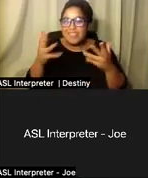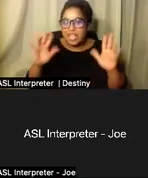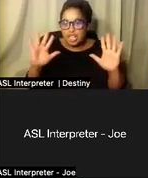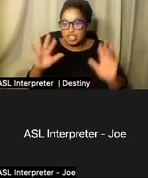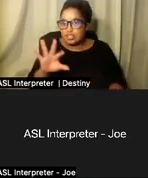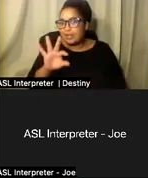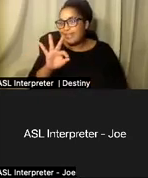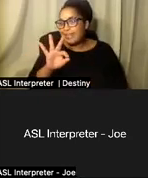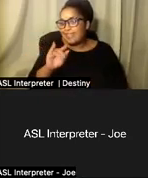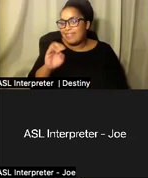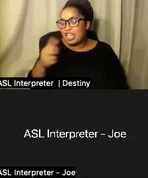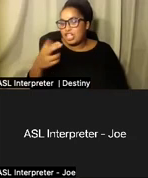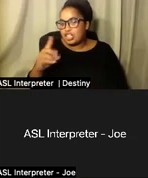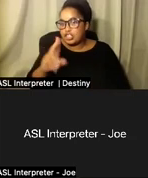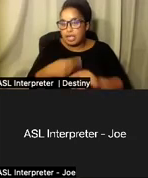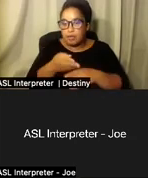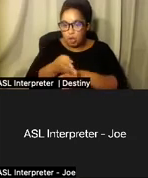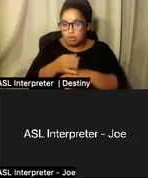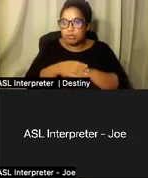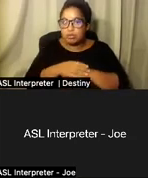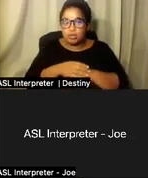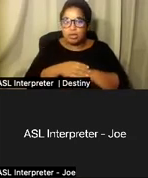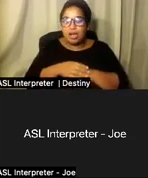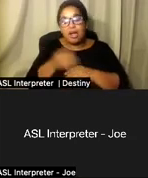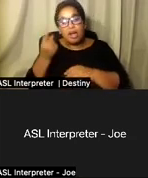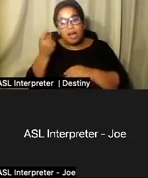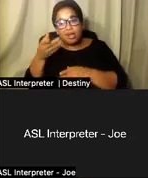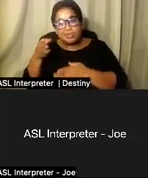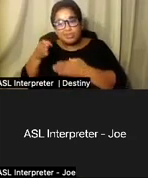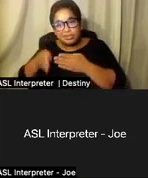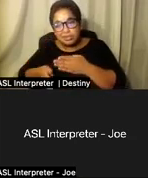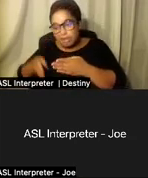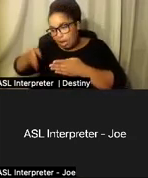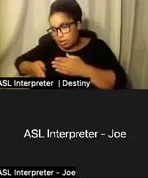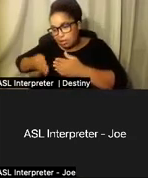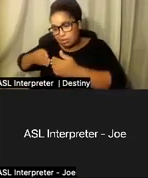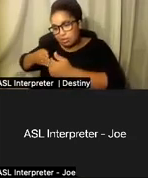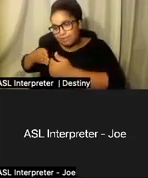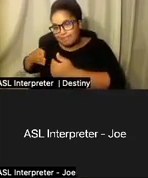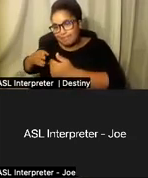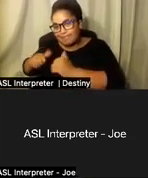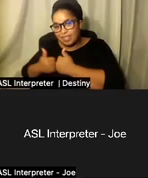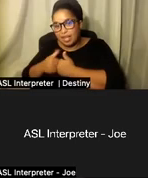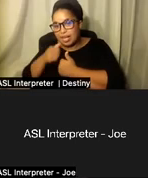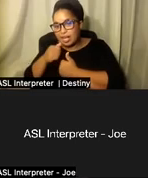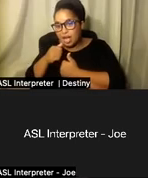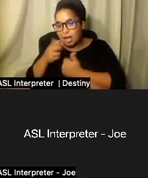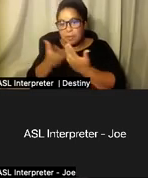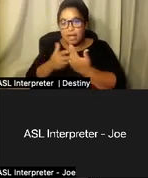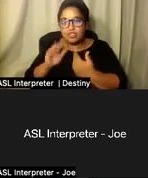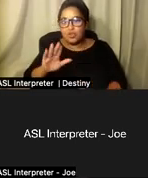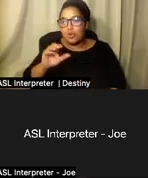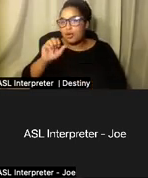absolutely can. Part of the challenge when you're going to the sides of items is they don't necessarily line up with where your studs are on the